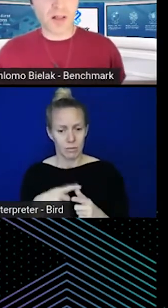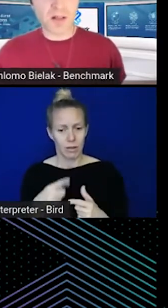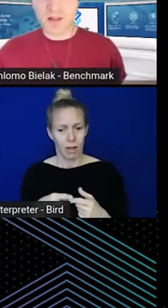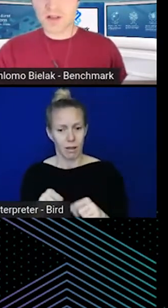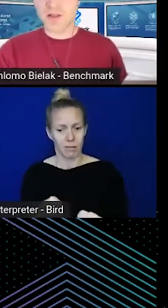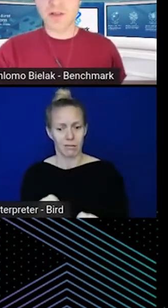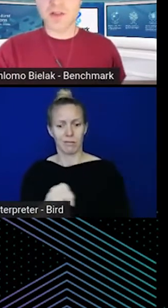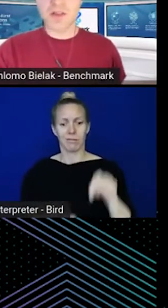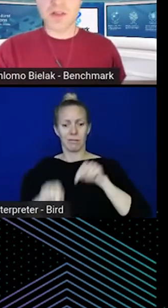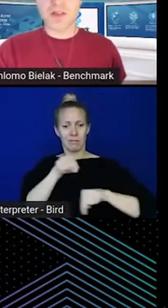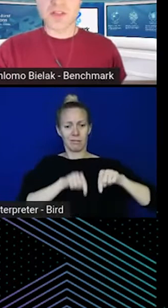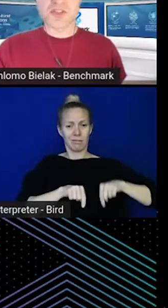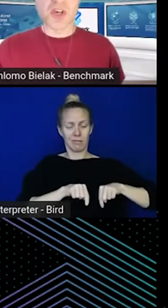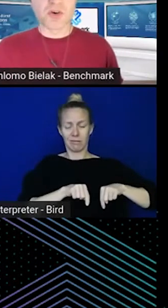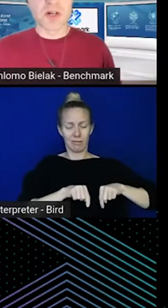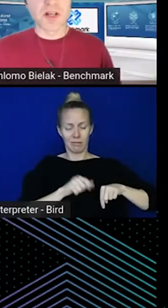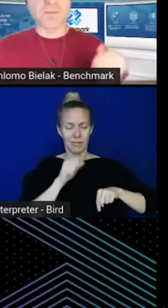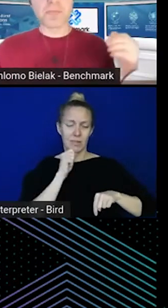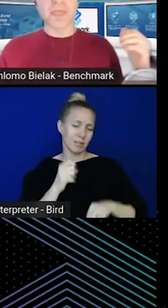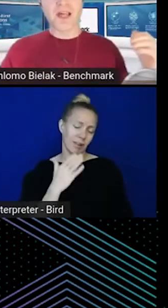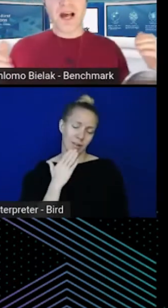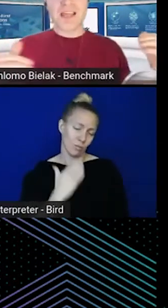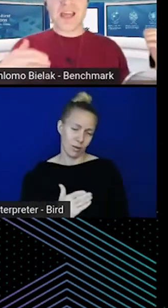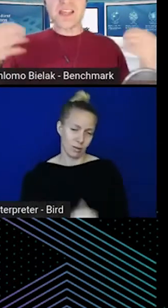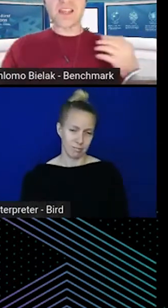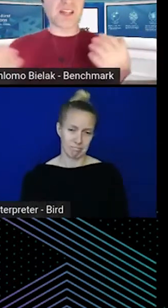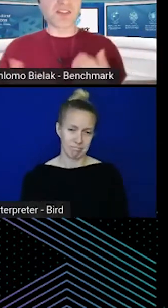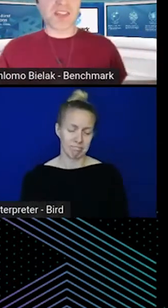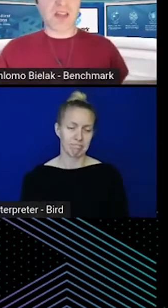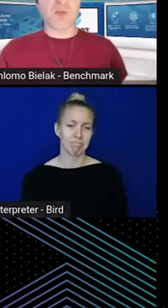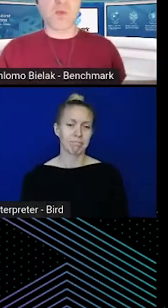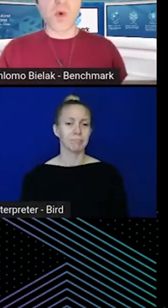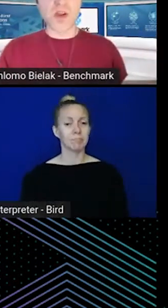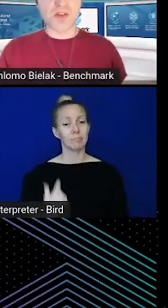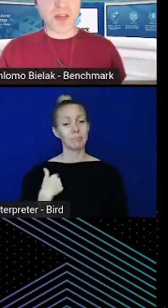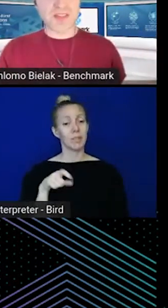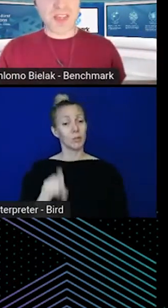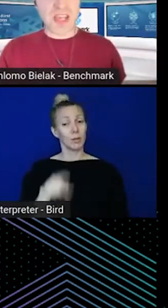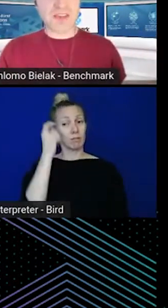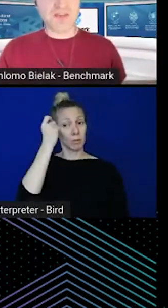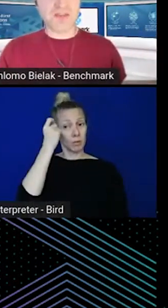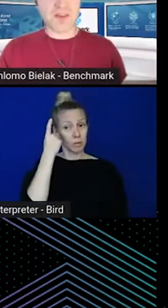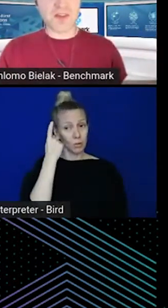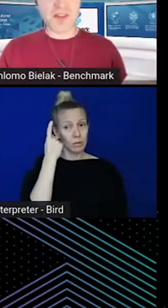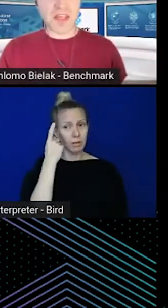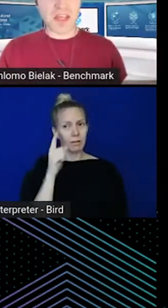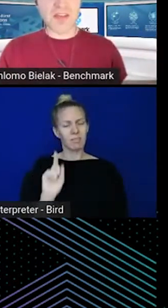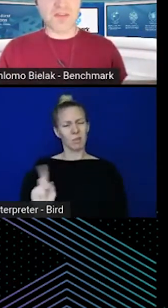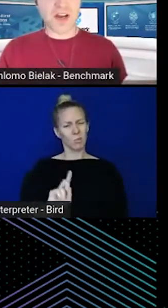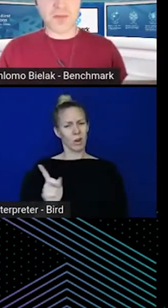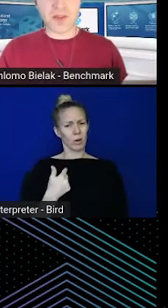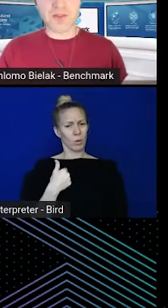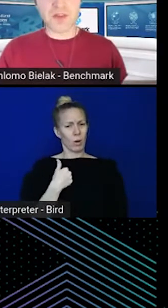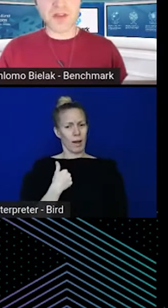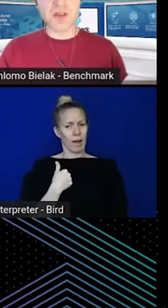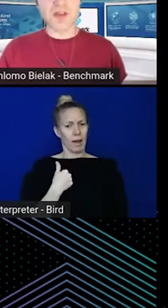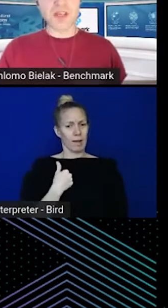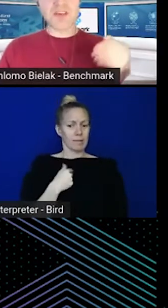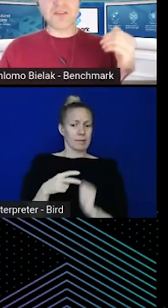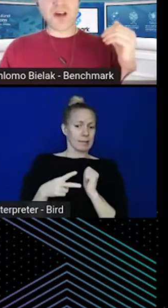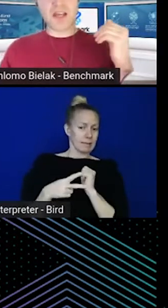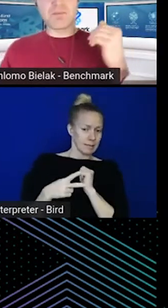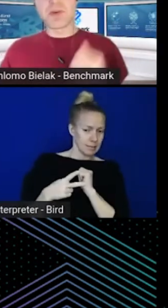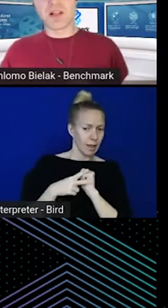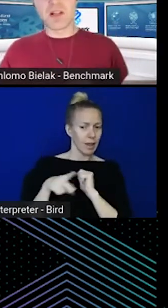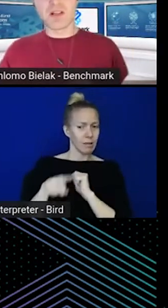work well. So I then need to understand, where do I save the environment?